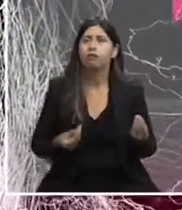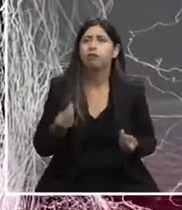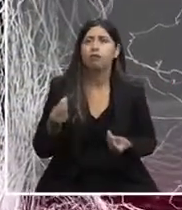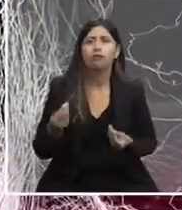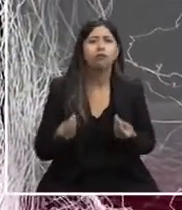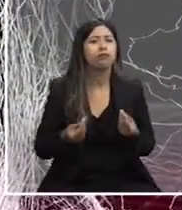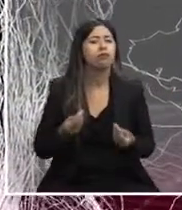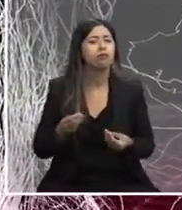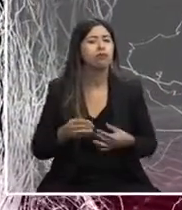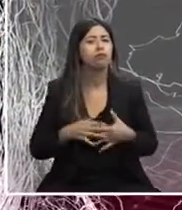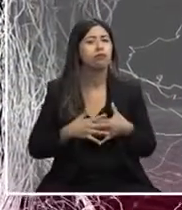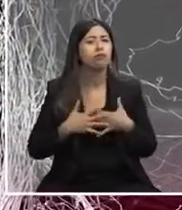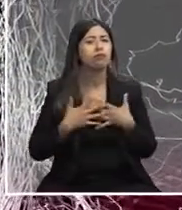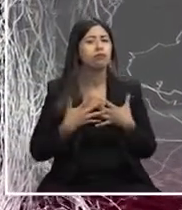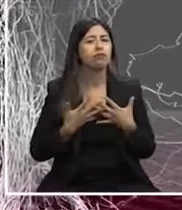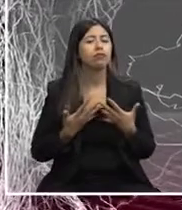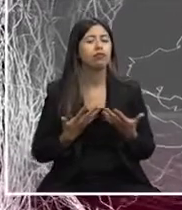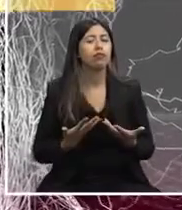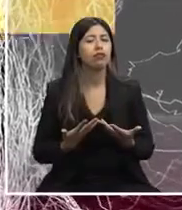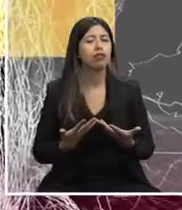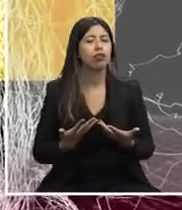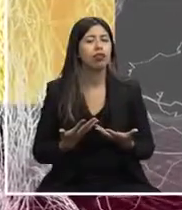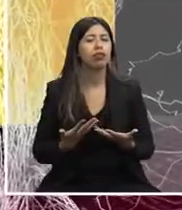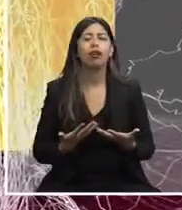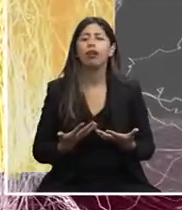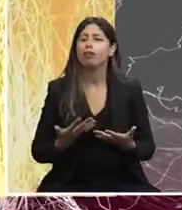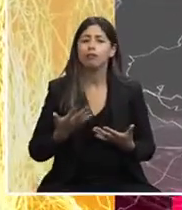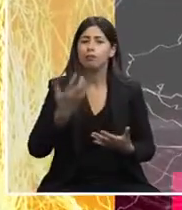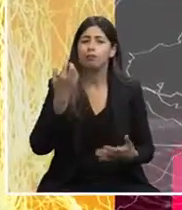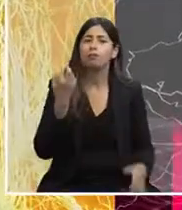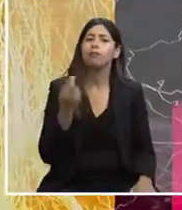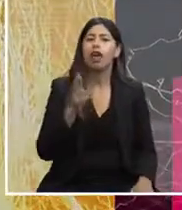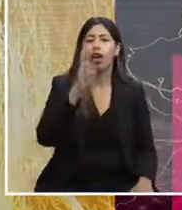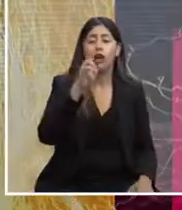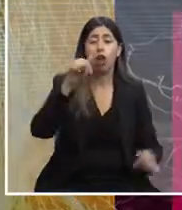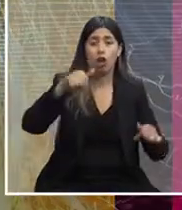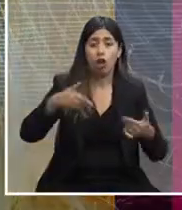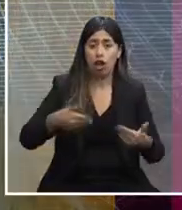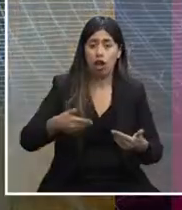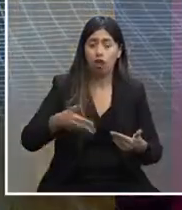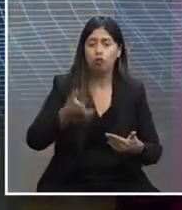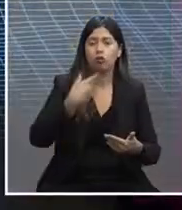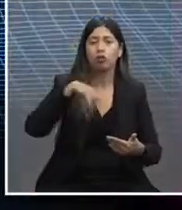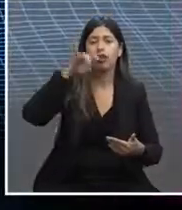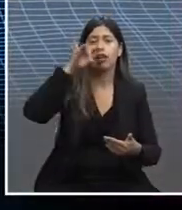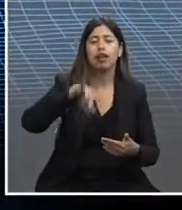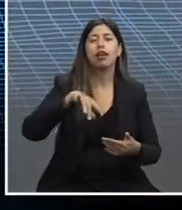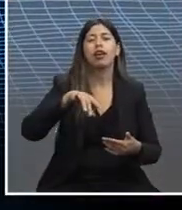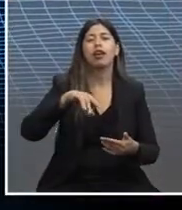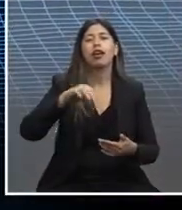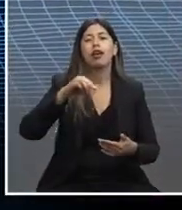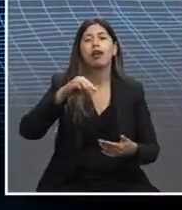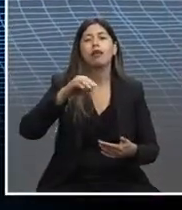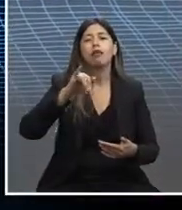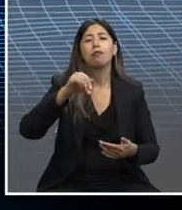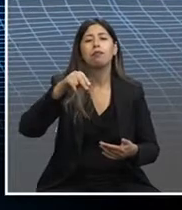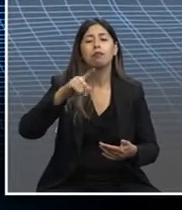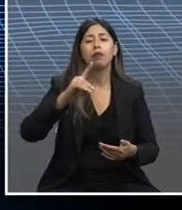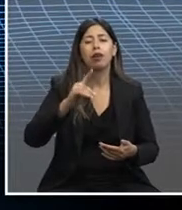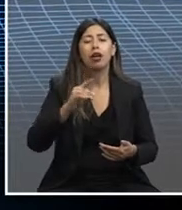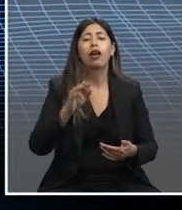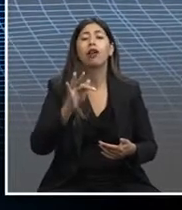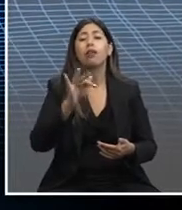desires. Mindfulness, altruism, and knowledge are among them. There are surely others, but one thing is